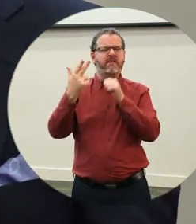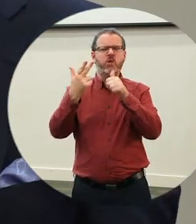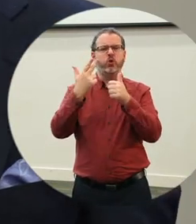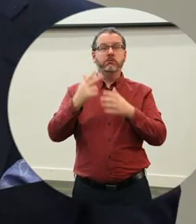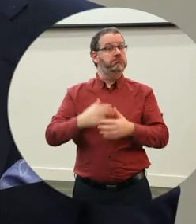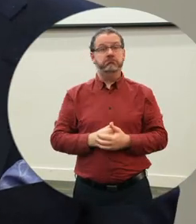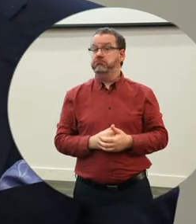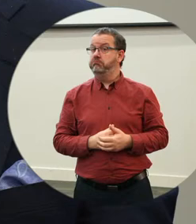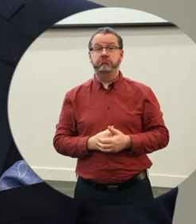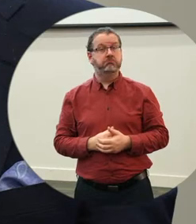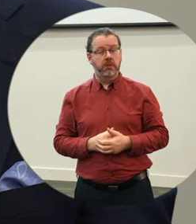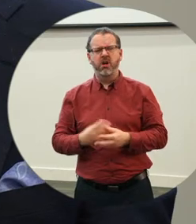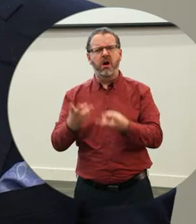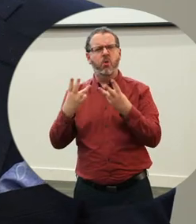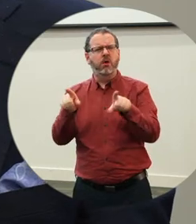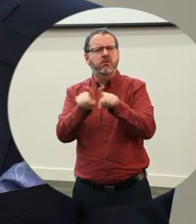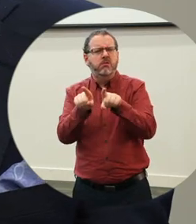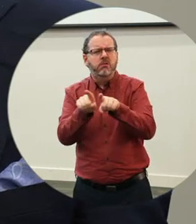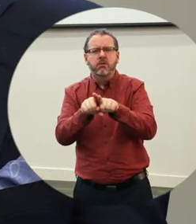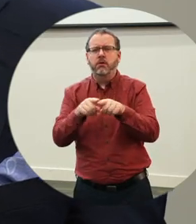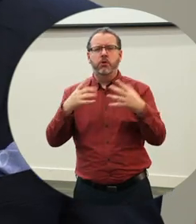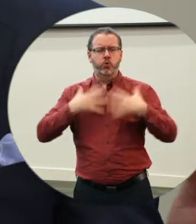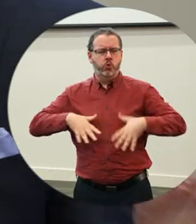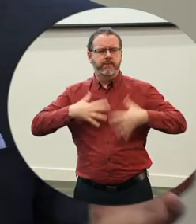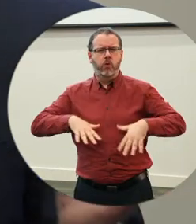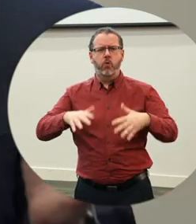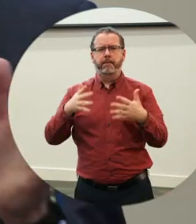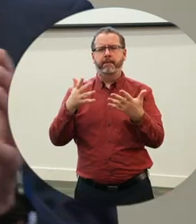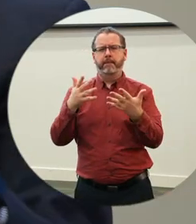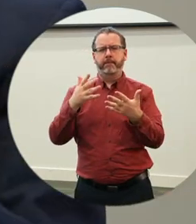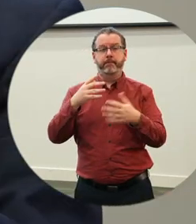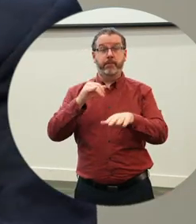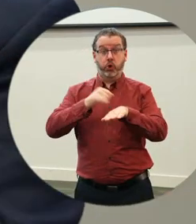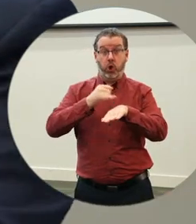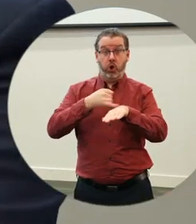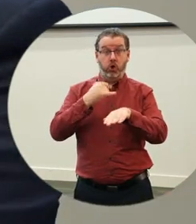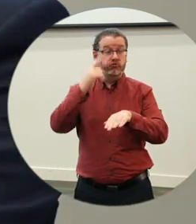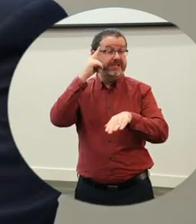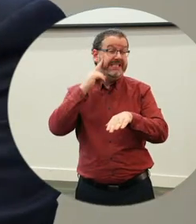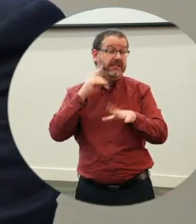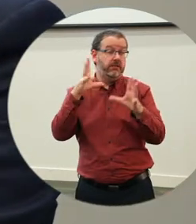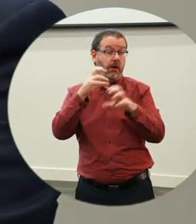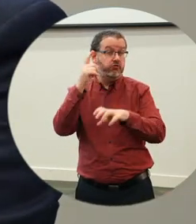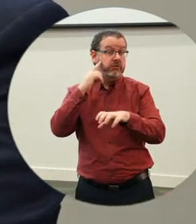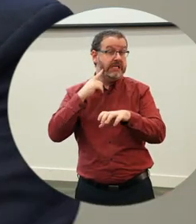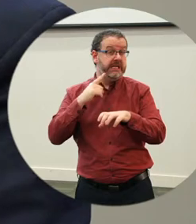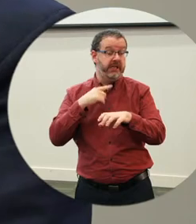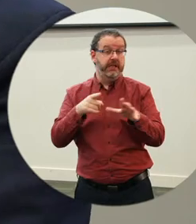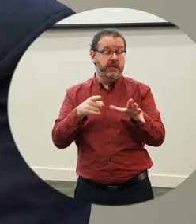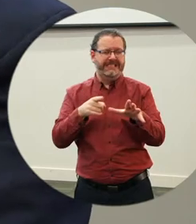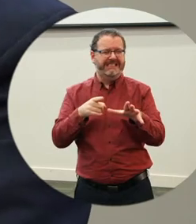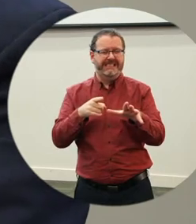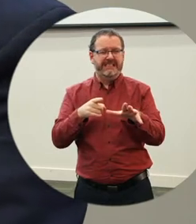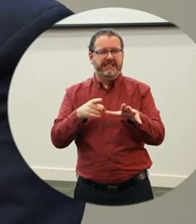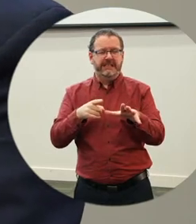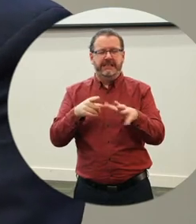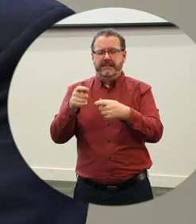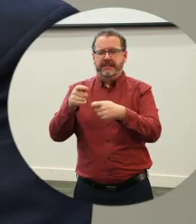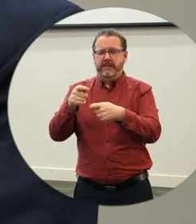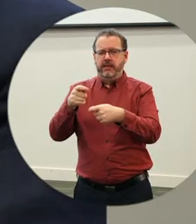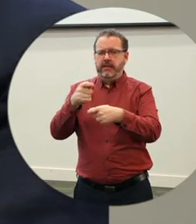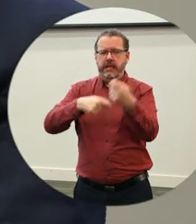the old bottle green of the Royal Irish Constabulary, and you put in new blue uniforms to make them look like English